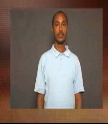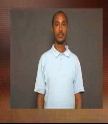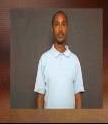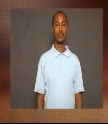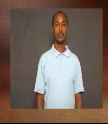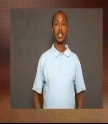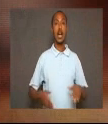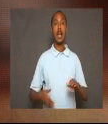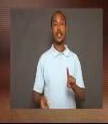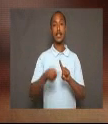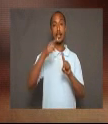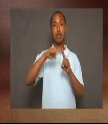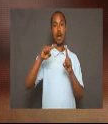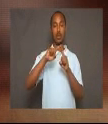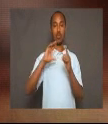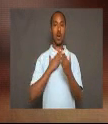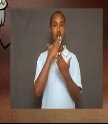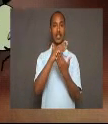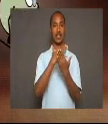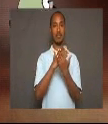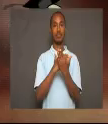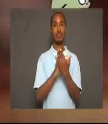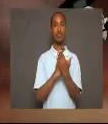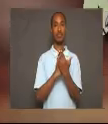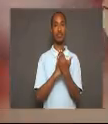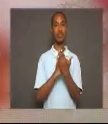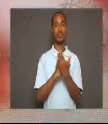Let's get back to our lesson.